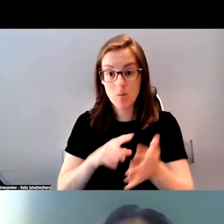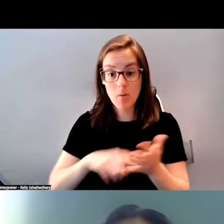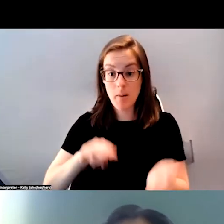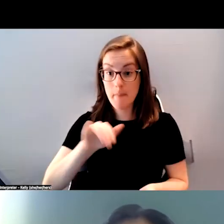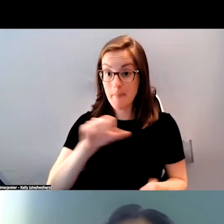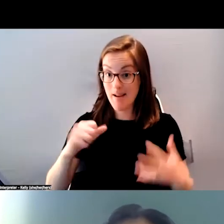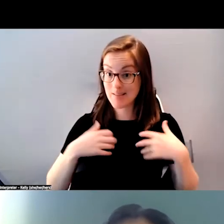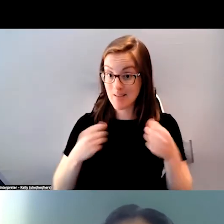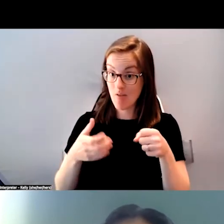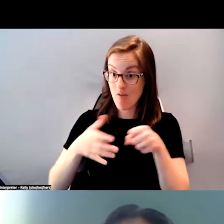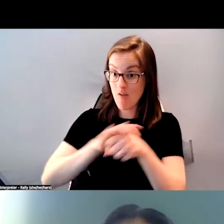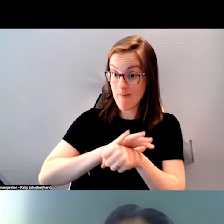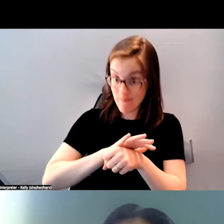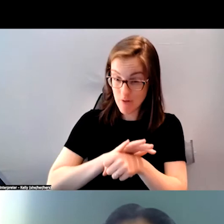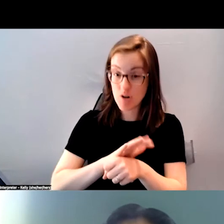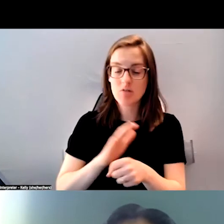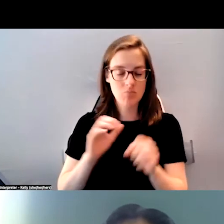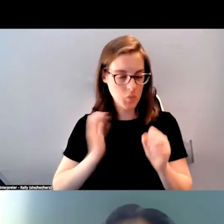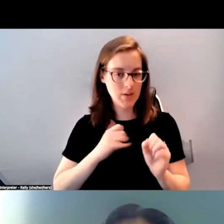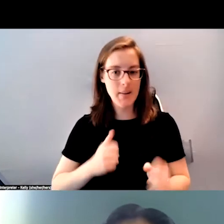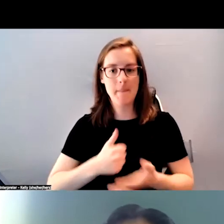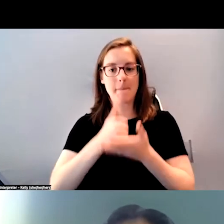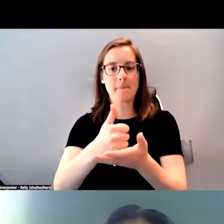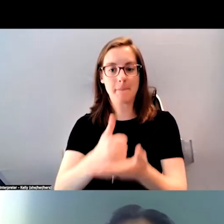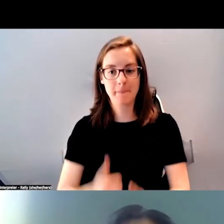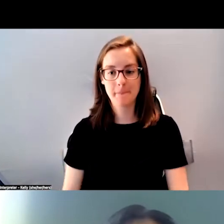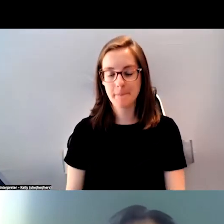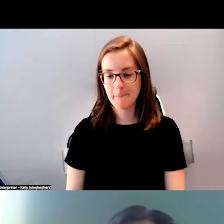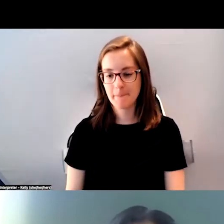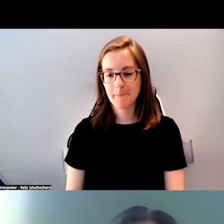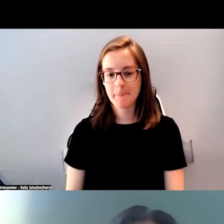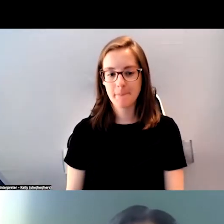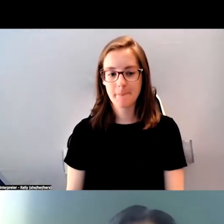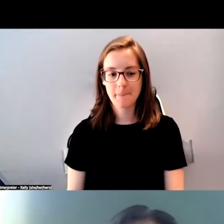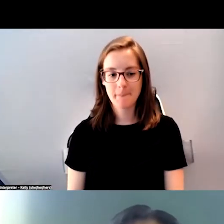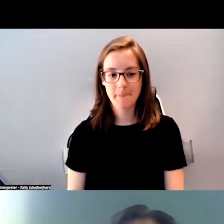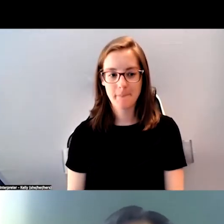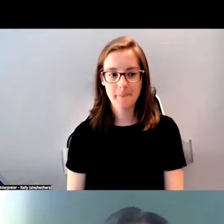typically covers, will be able to help navigate how to go about getting that.